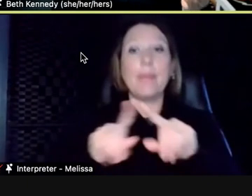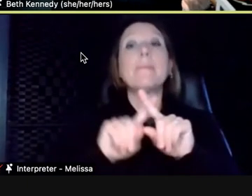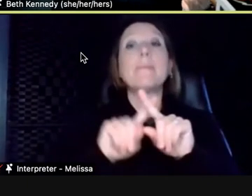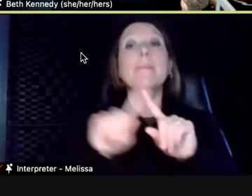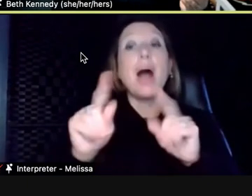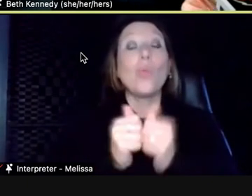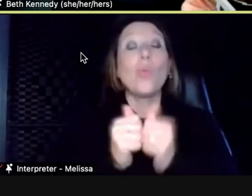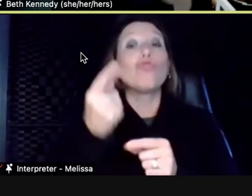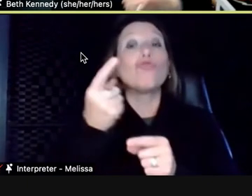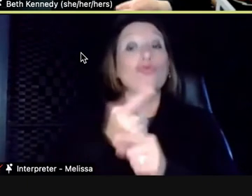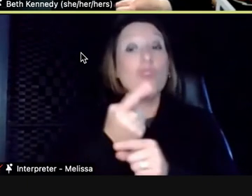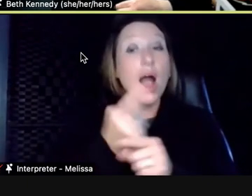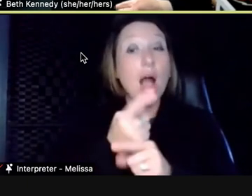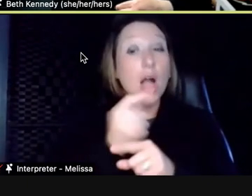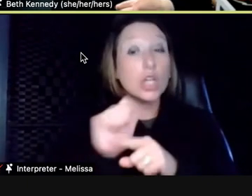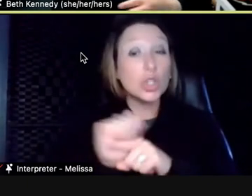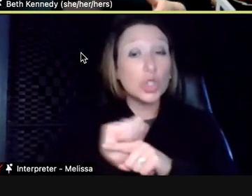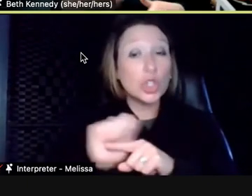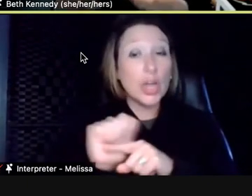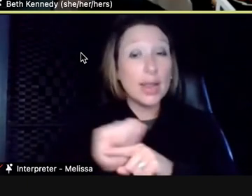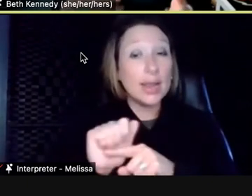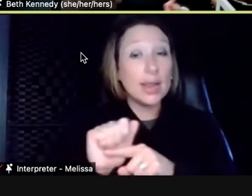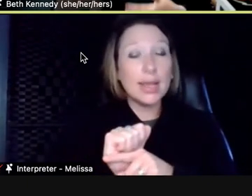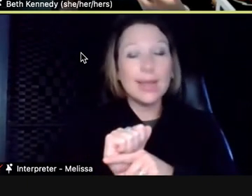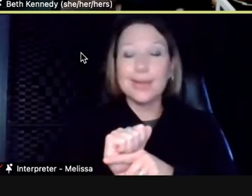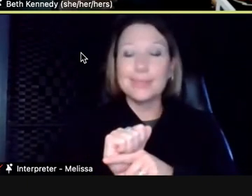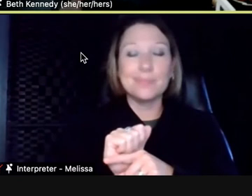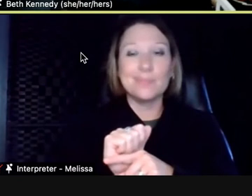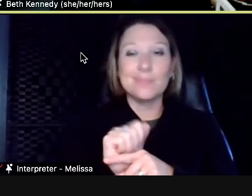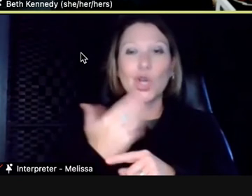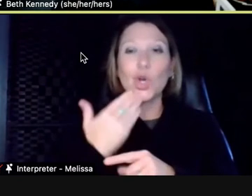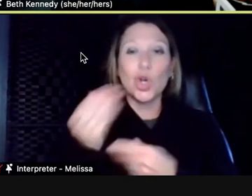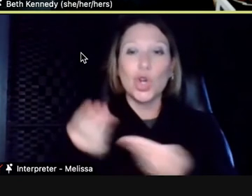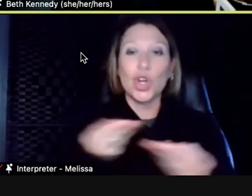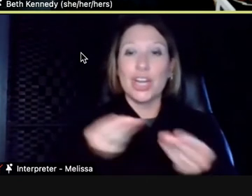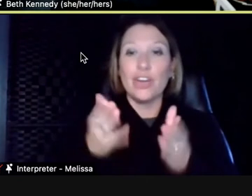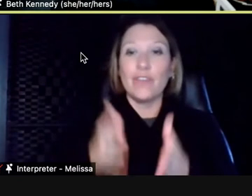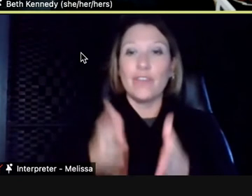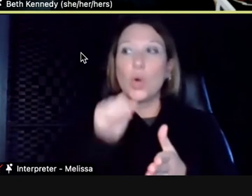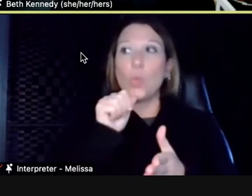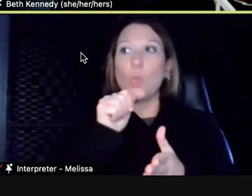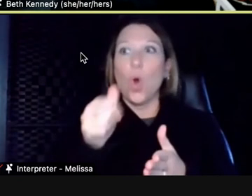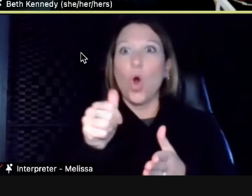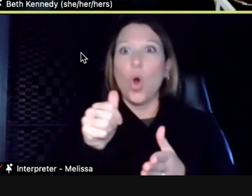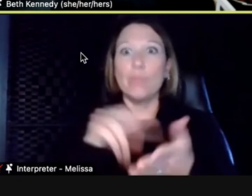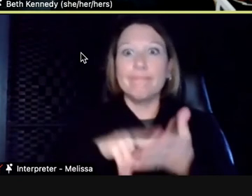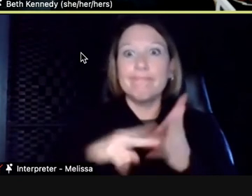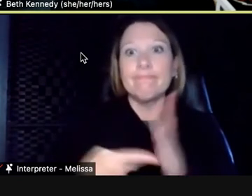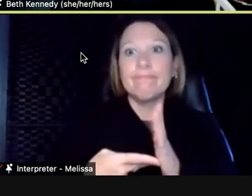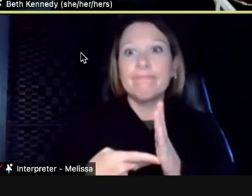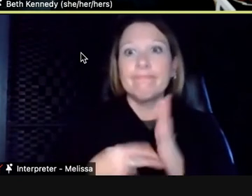a good trained intervener would not try to create that level of dependence.